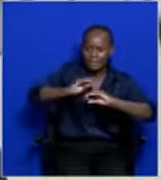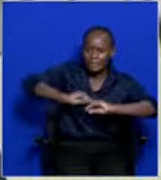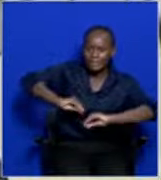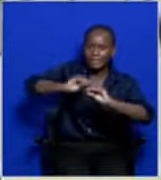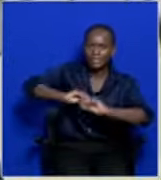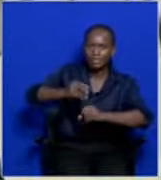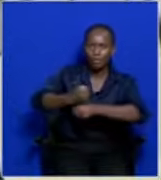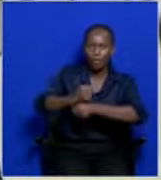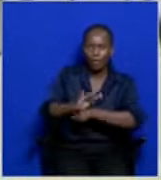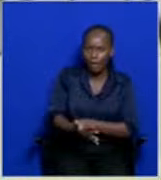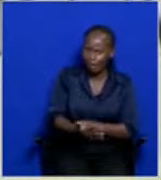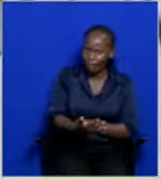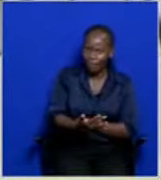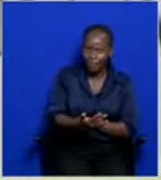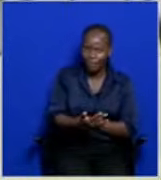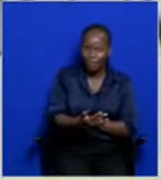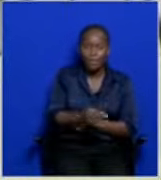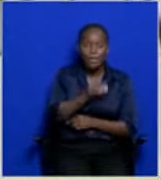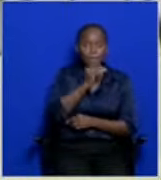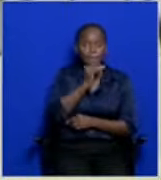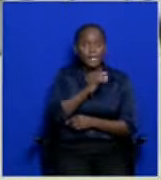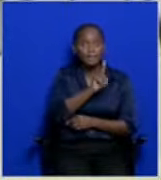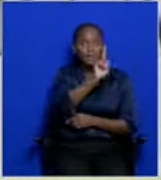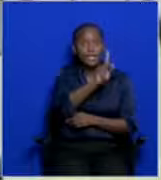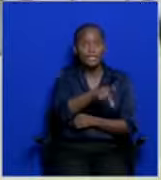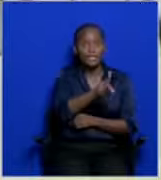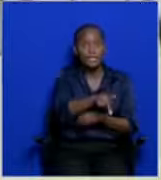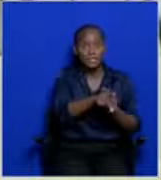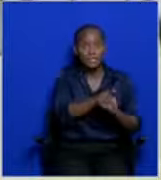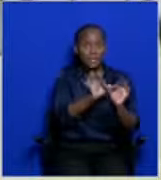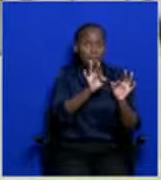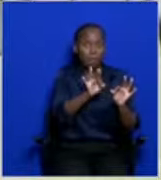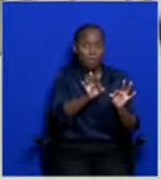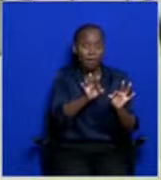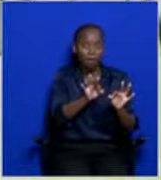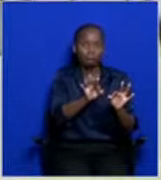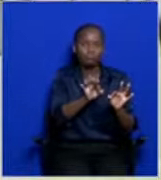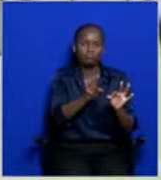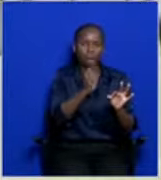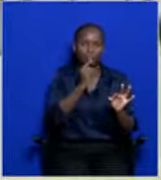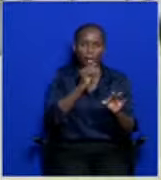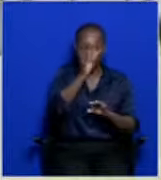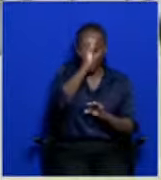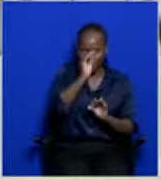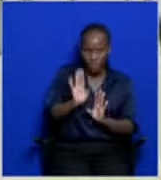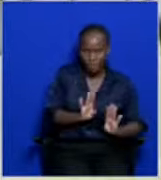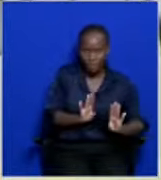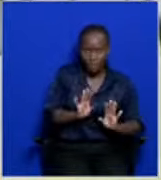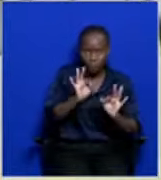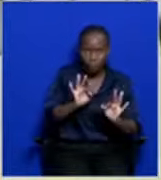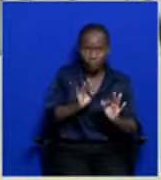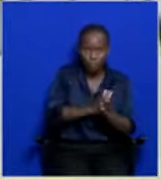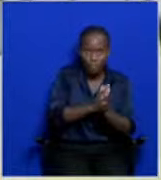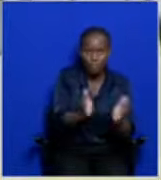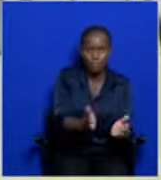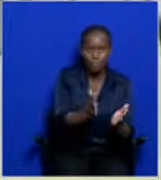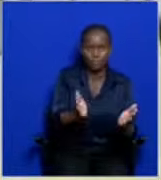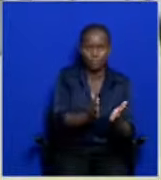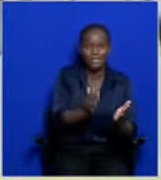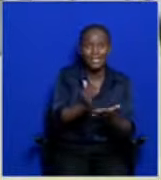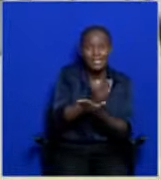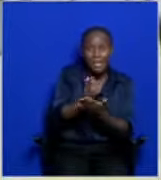is to promote proper police conduct. So some of the police officers take us as their